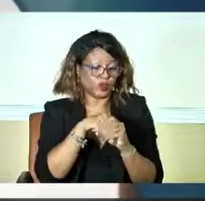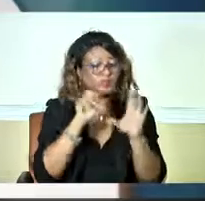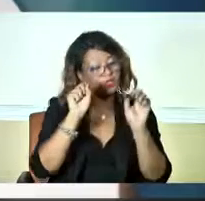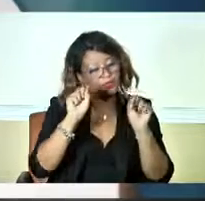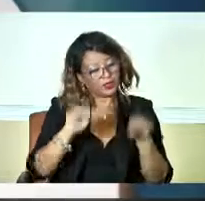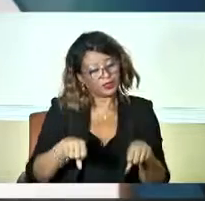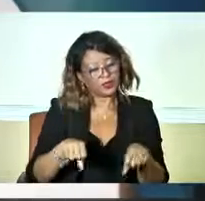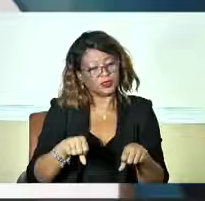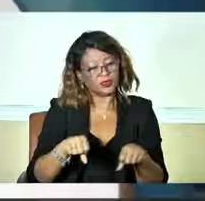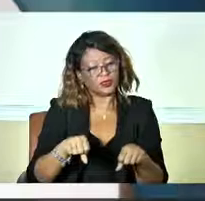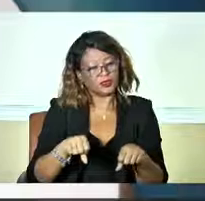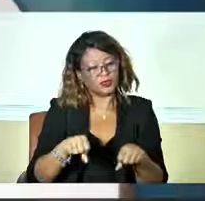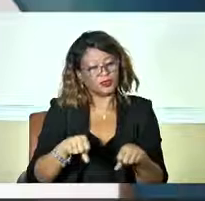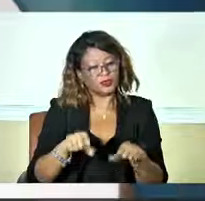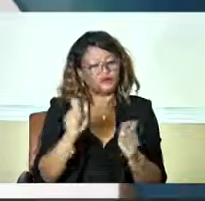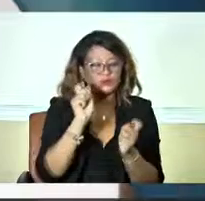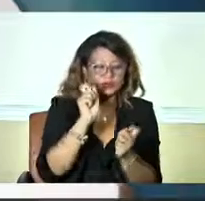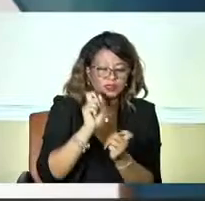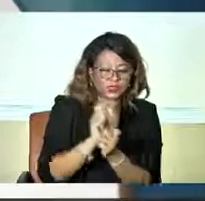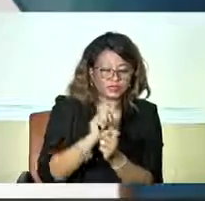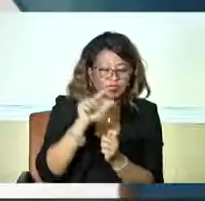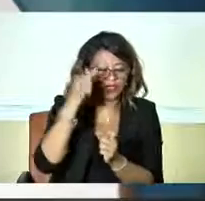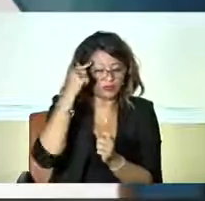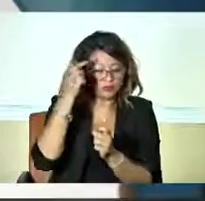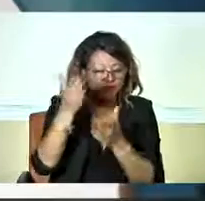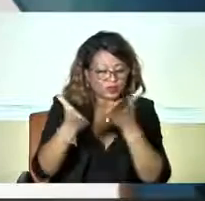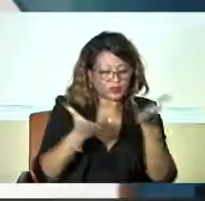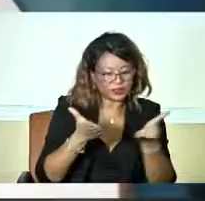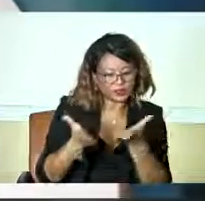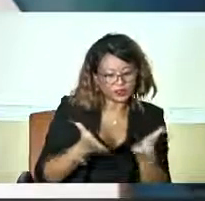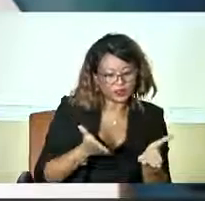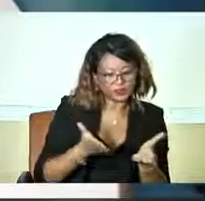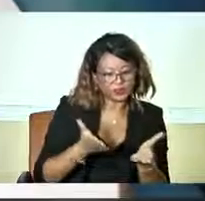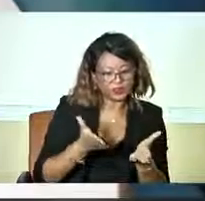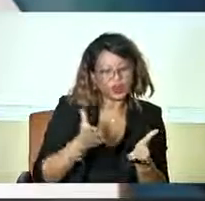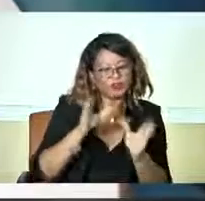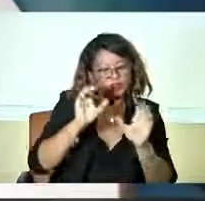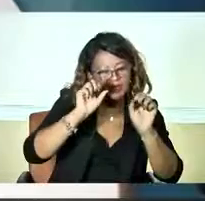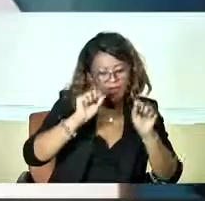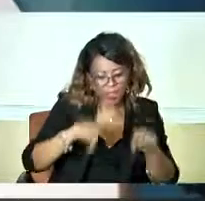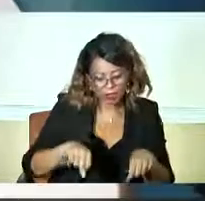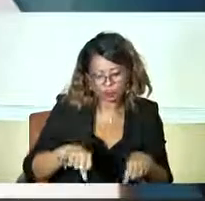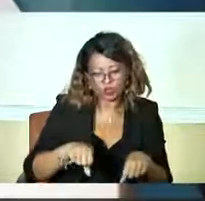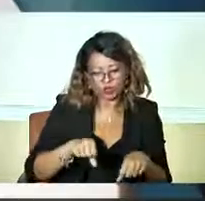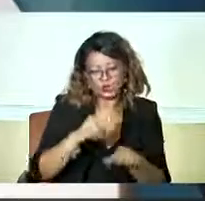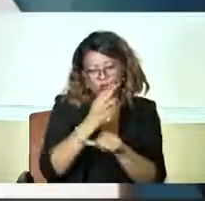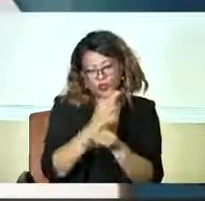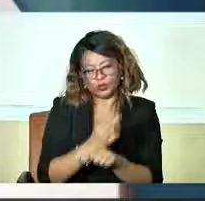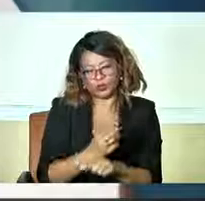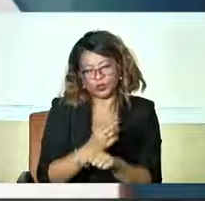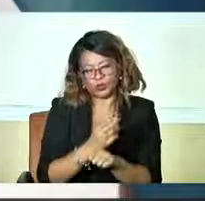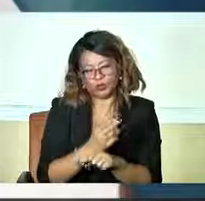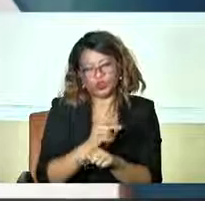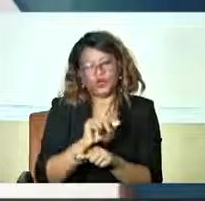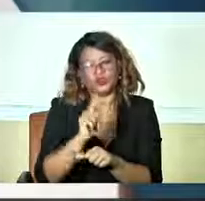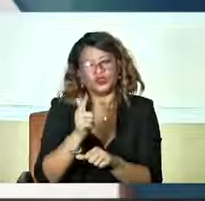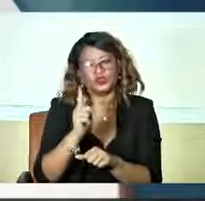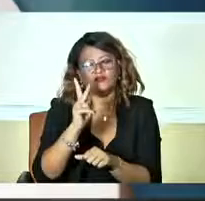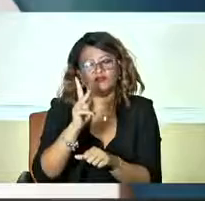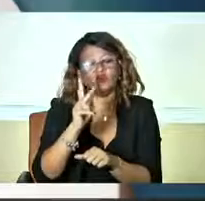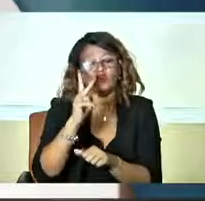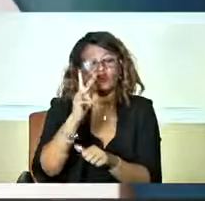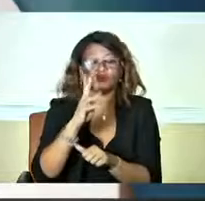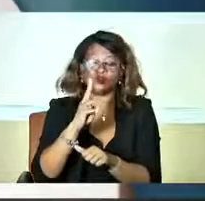ability for specific government services to be able to be used 24 hours a